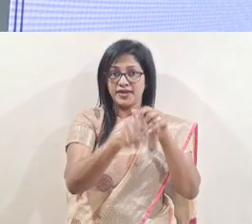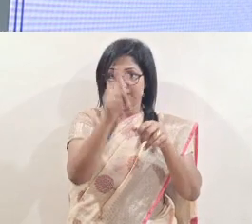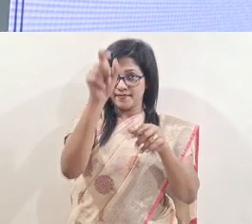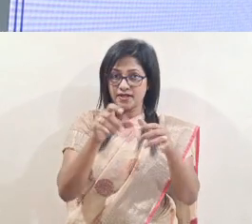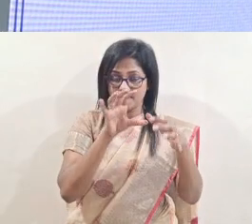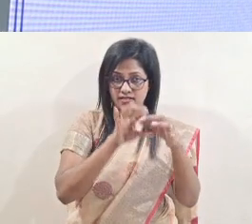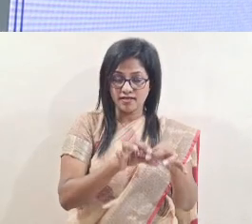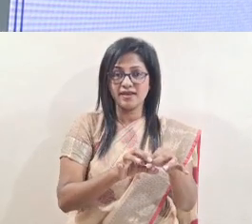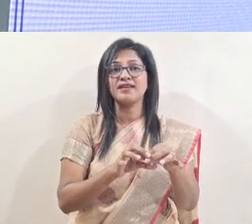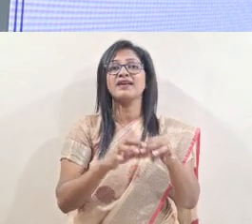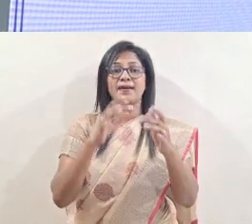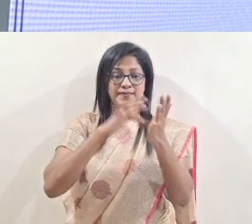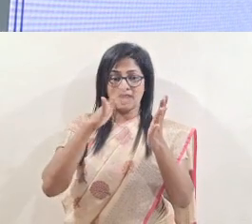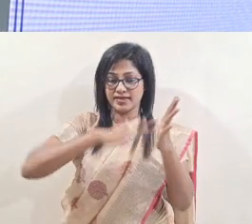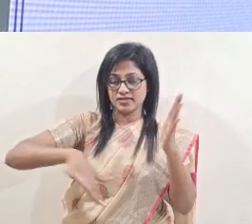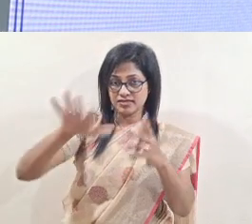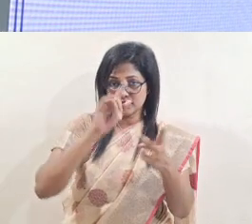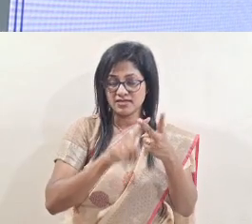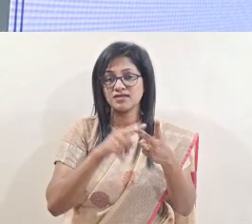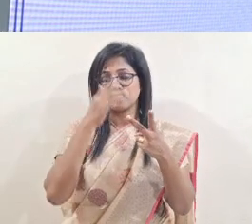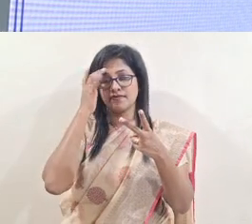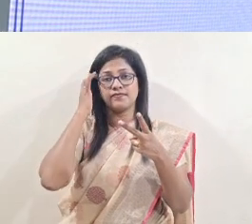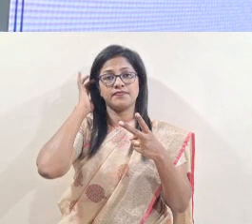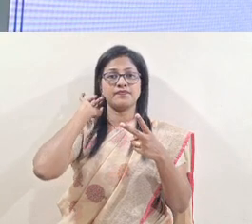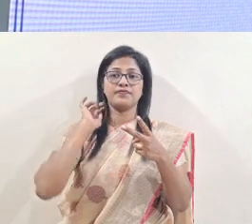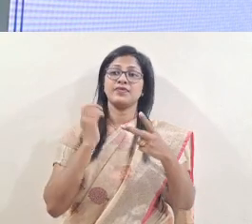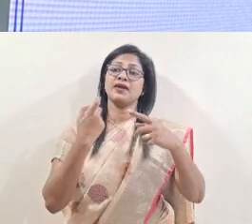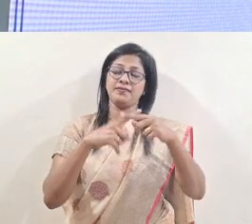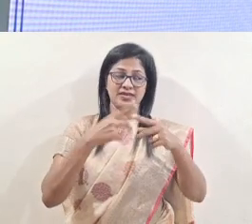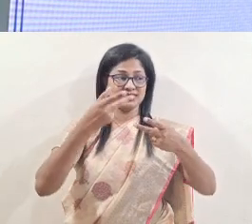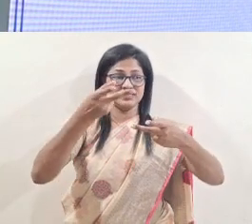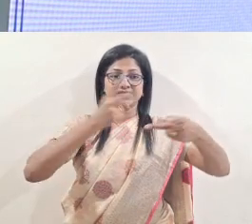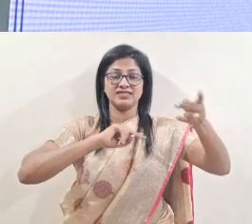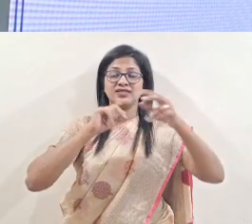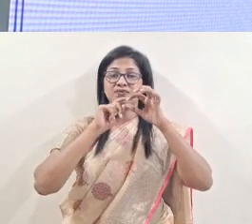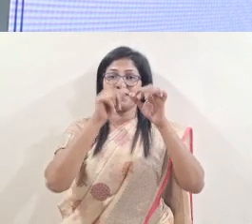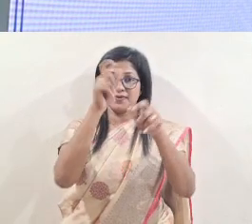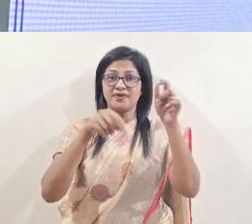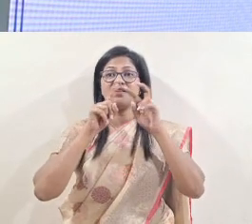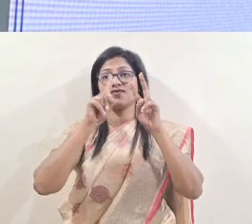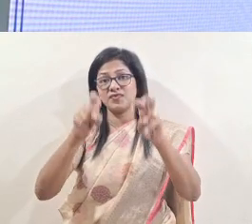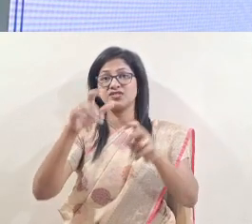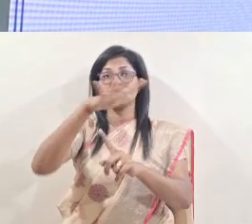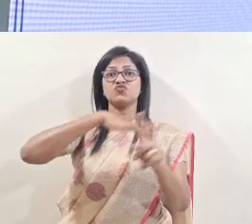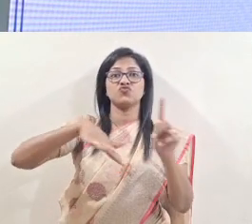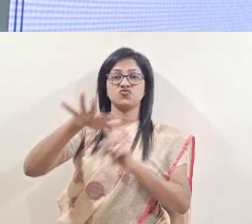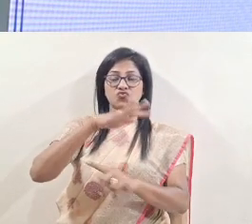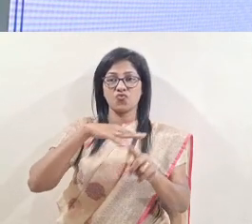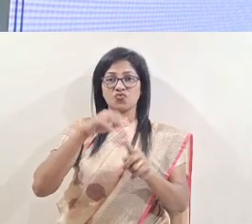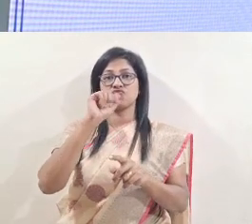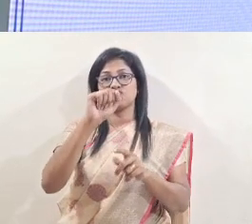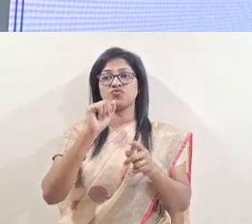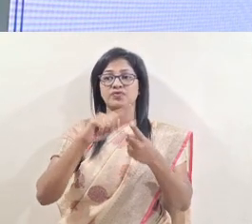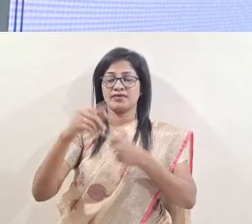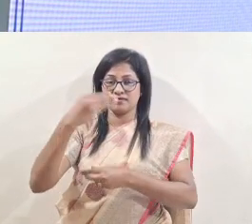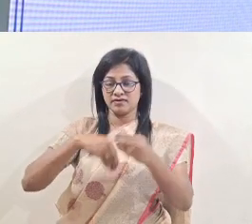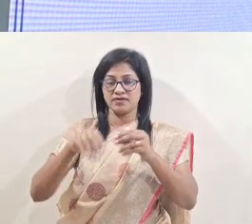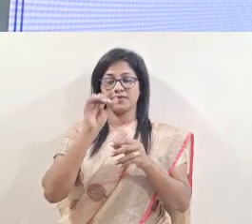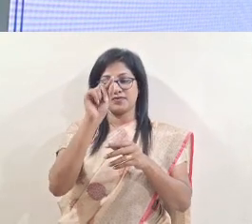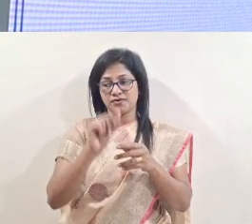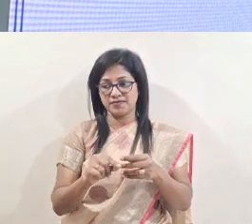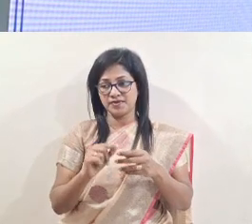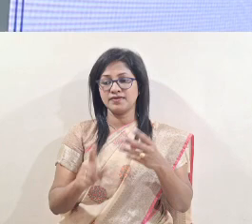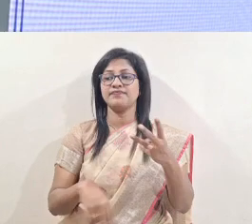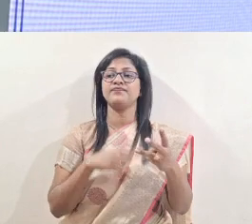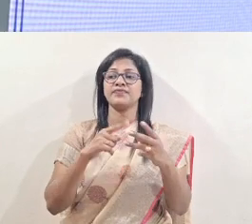demographic attributes. Also, responses were asked for socioeconomic factors before COVID-19 as well as after